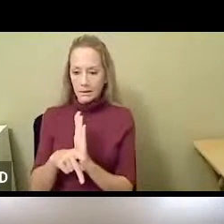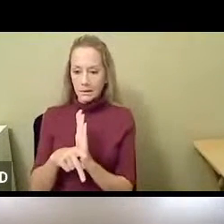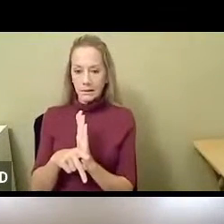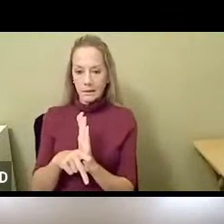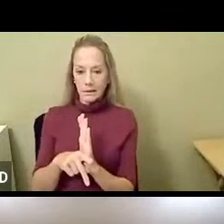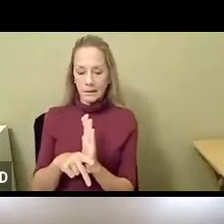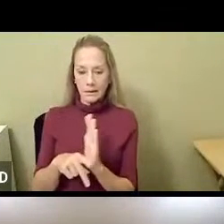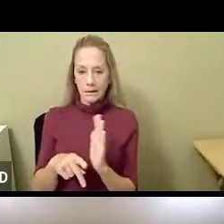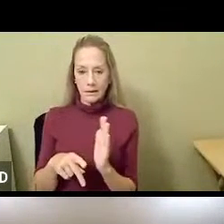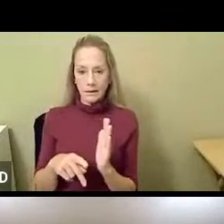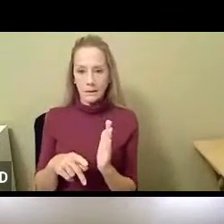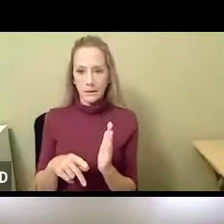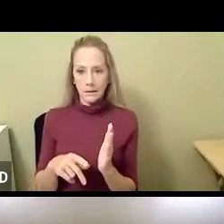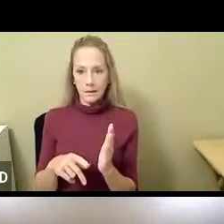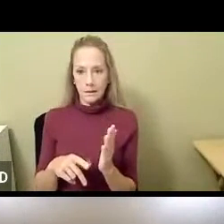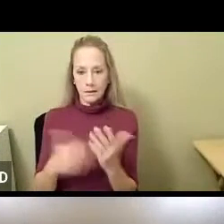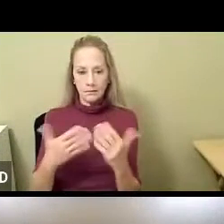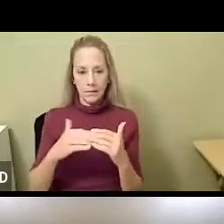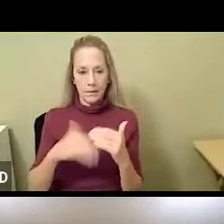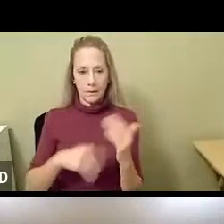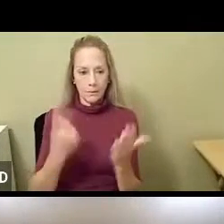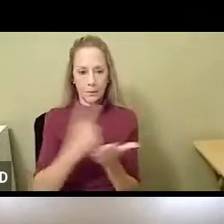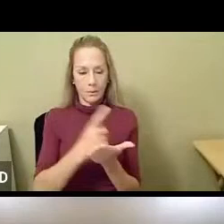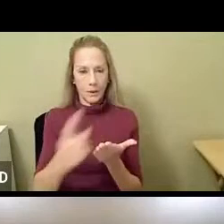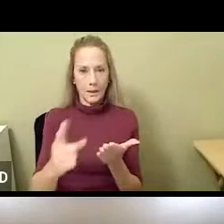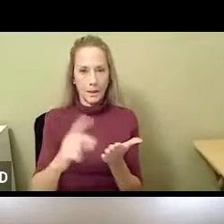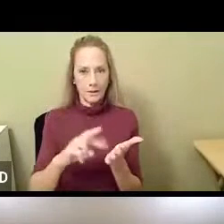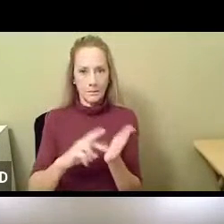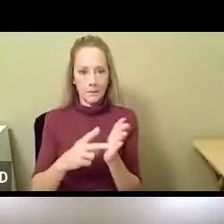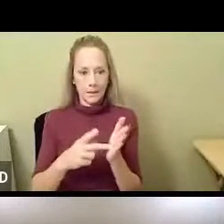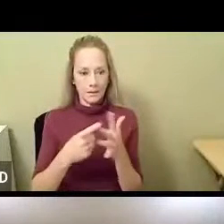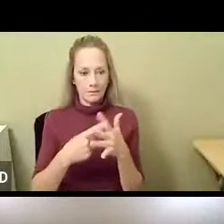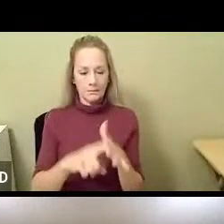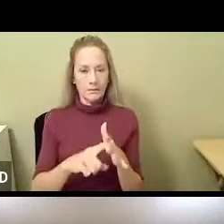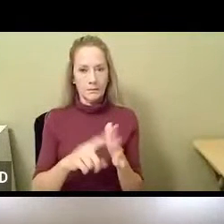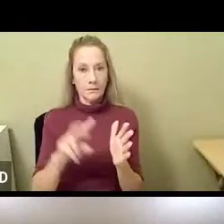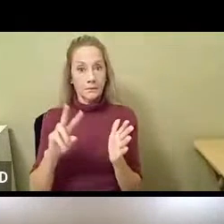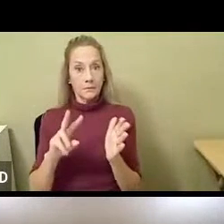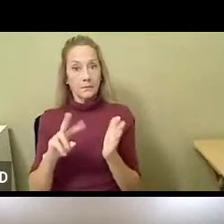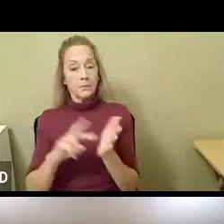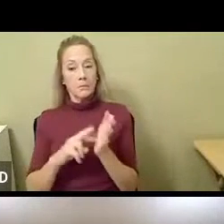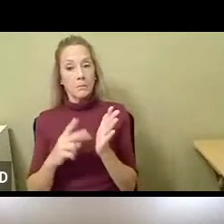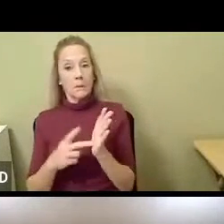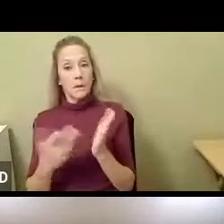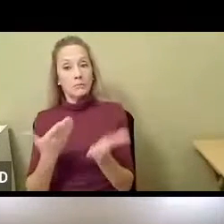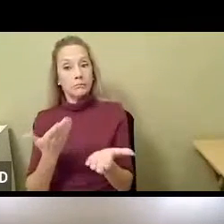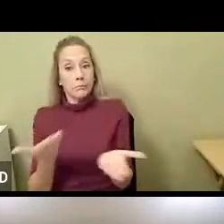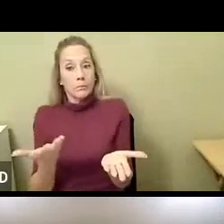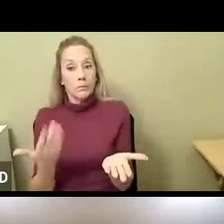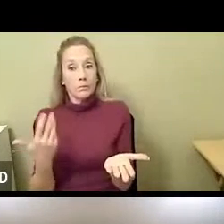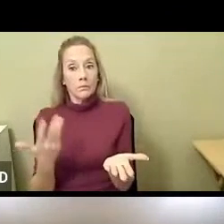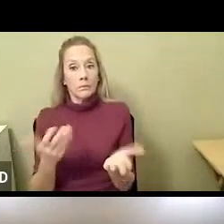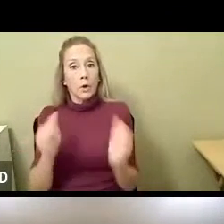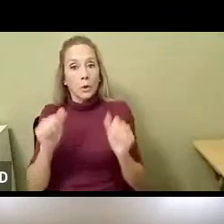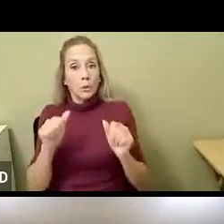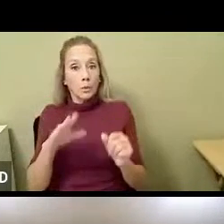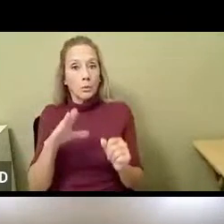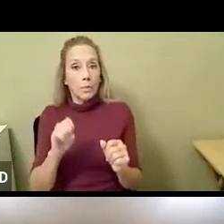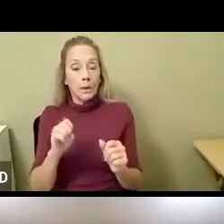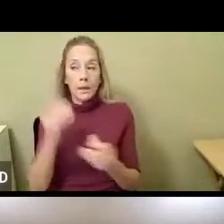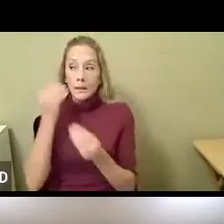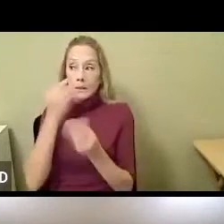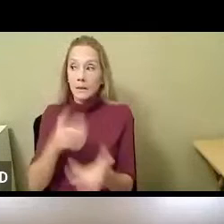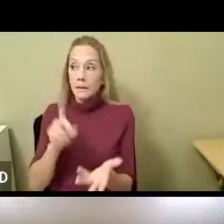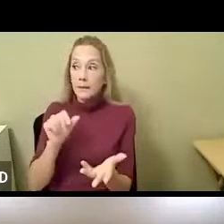than a week. But at the same time, what it has shown is that the potential that we will walk in from a data perspective to a